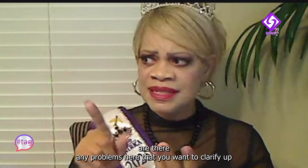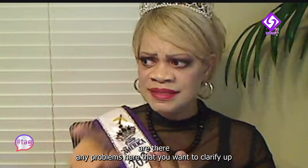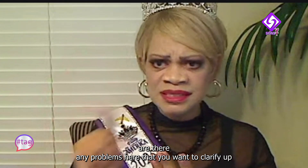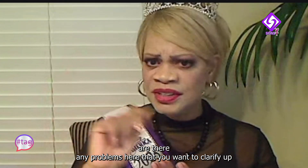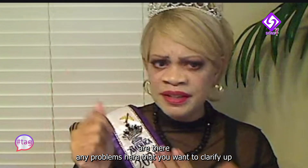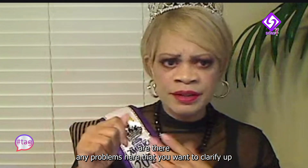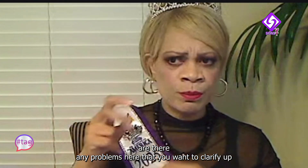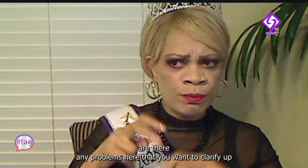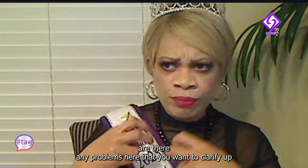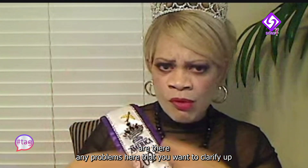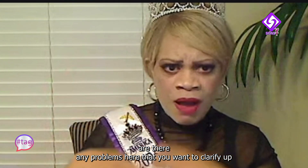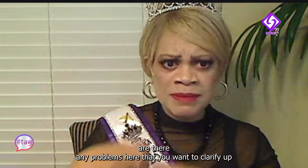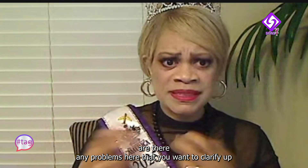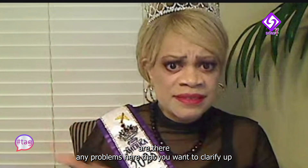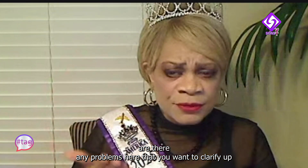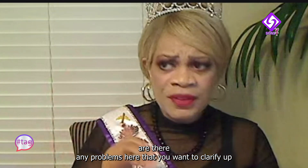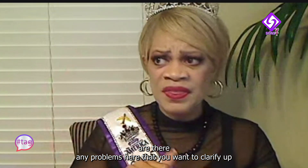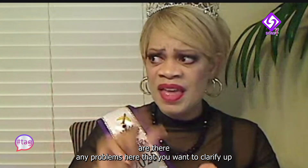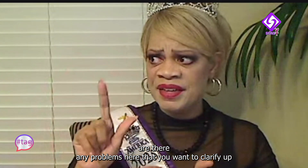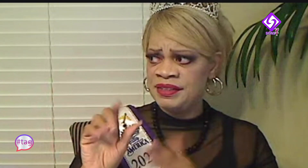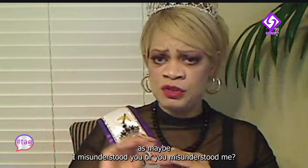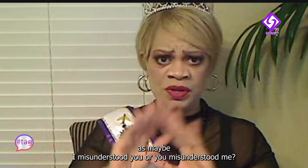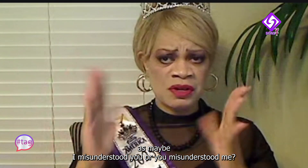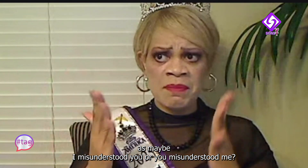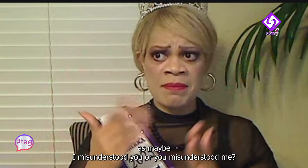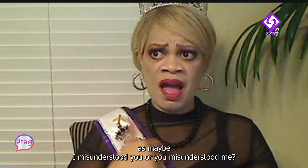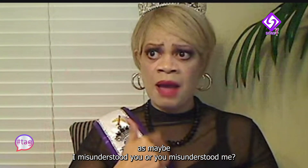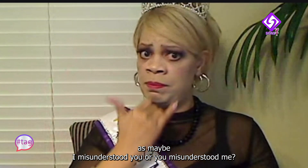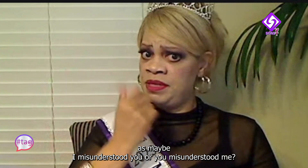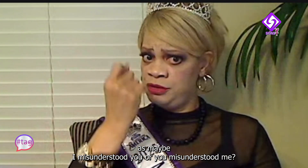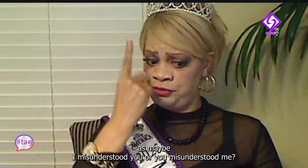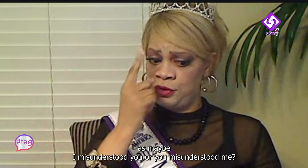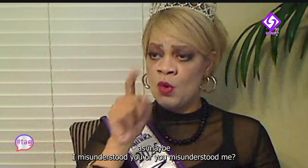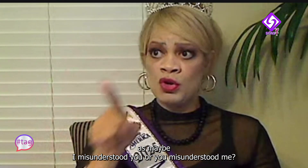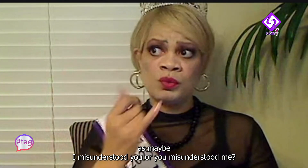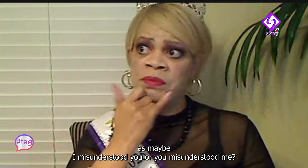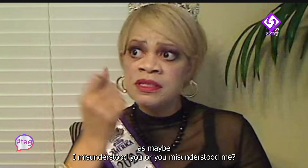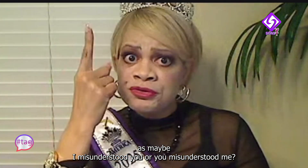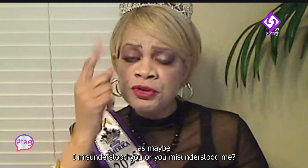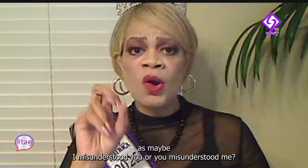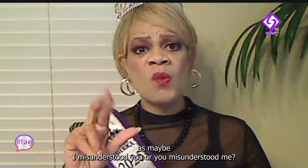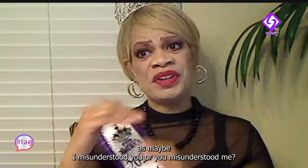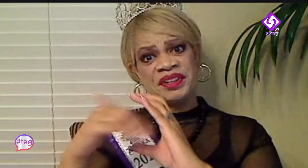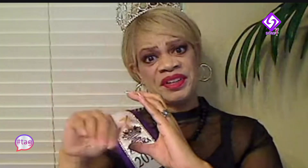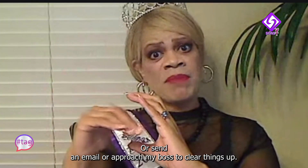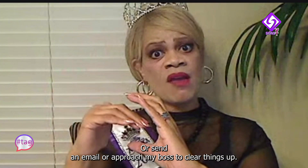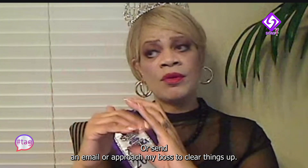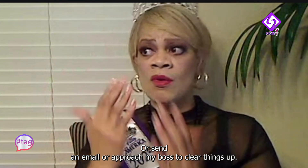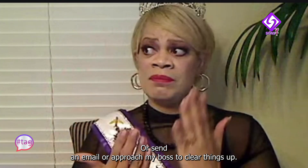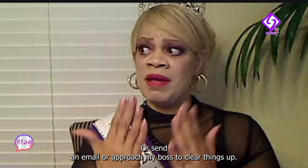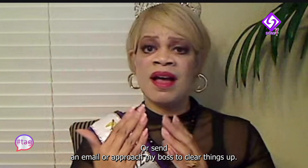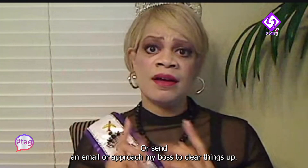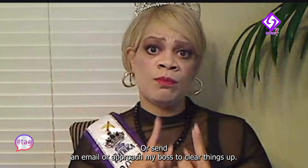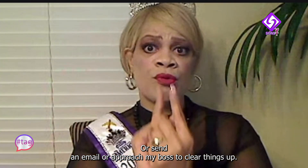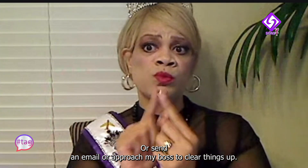like, are there any problems here that you want to clarify up, as maybe I misunderstood you or you misunderstood me, or